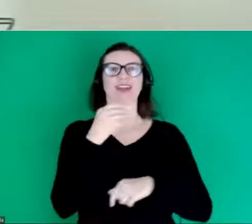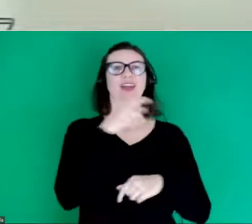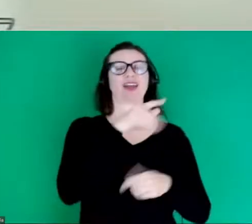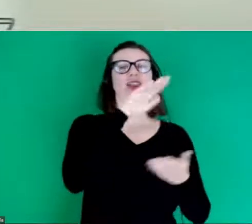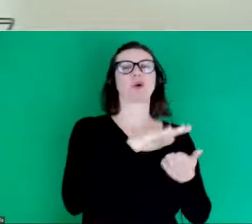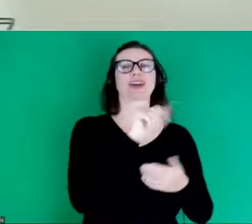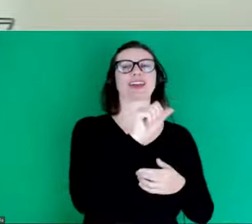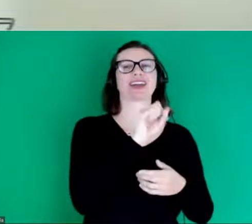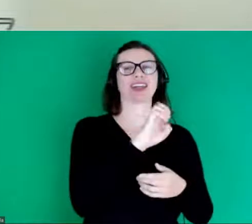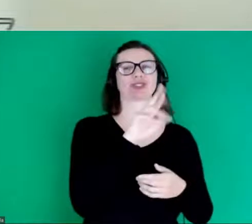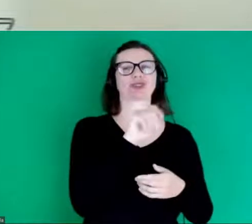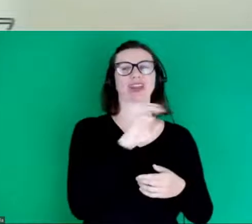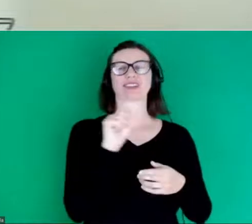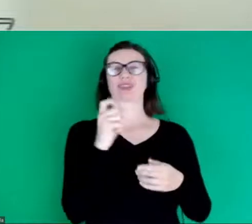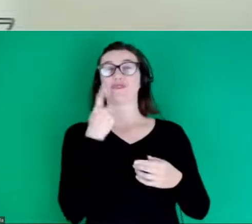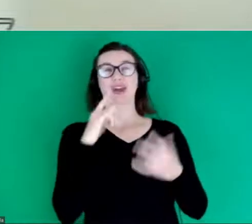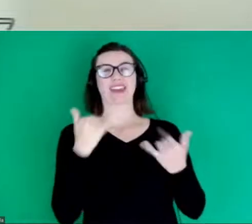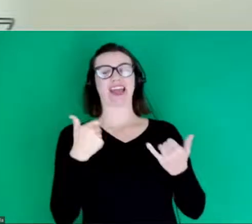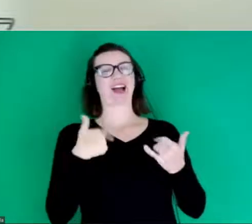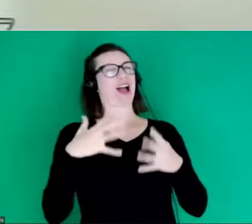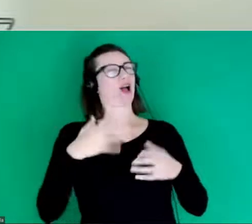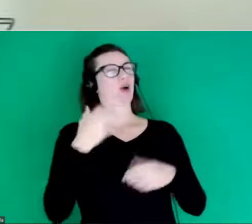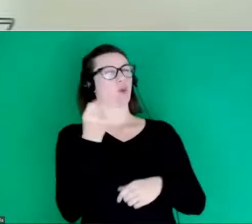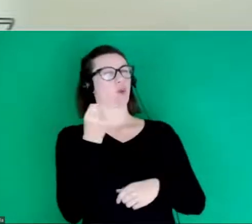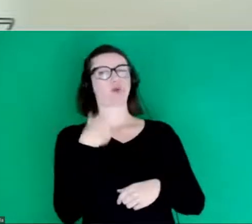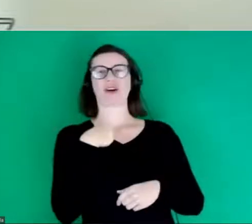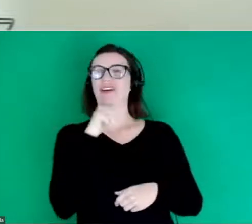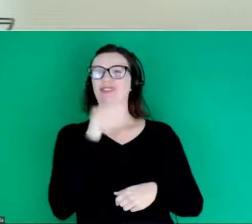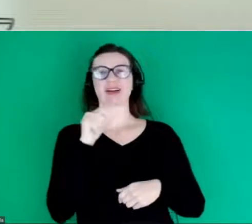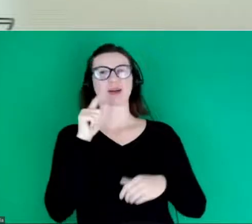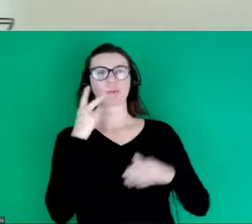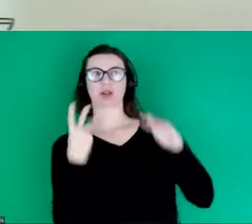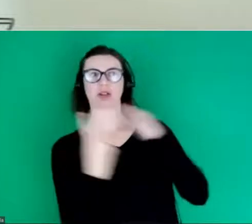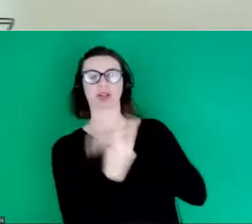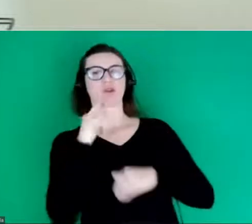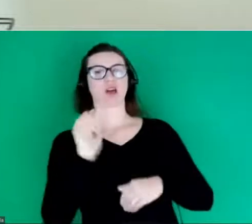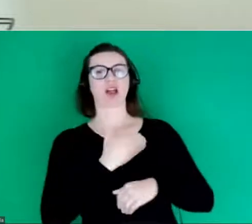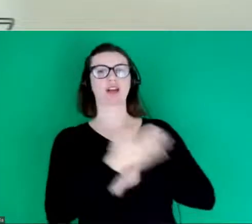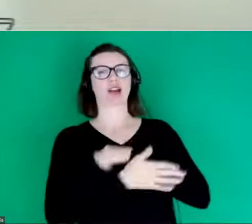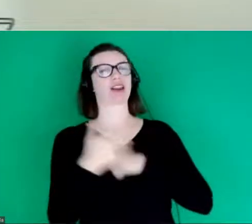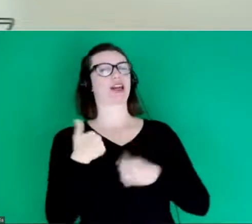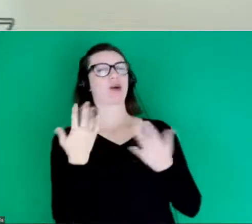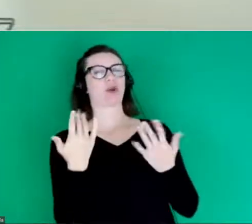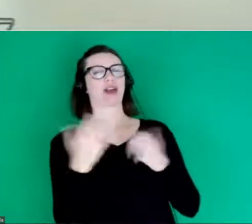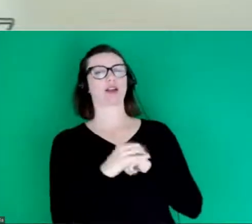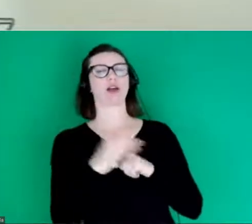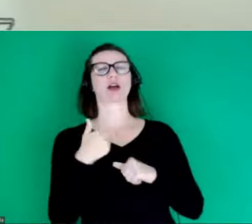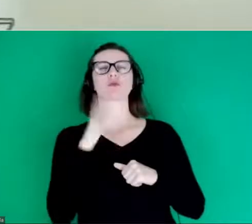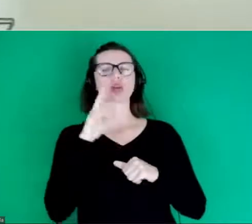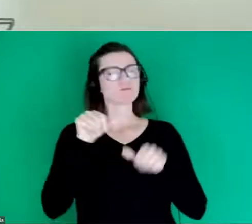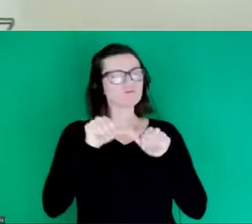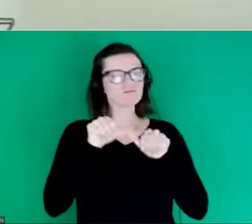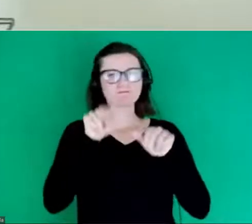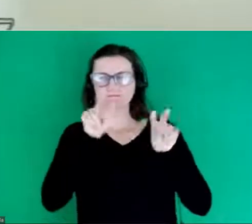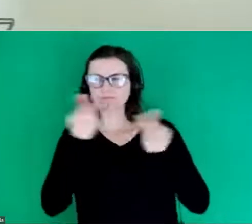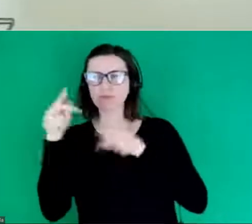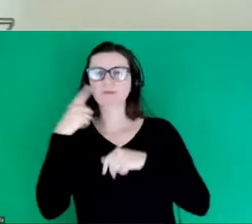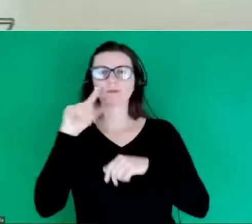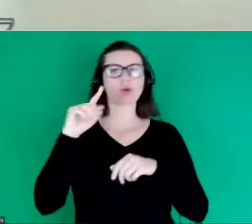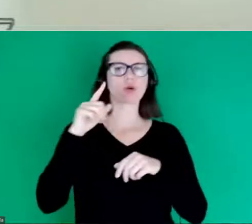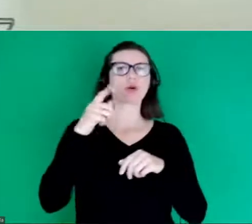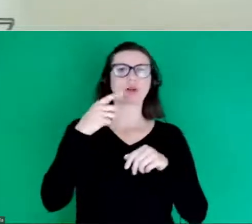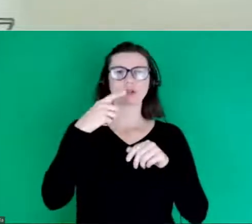make a prediction about our county. I will continue to look for positive indications before I set realistic